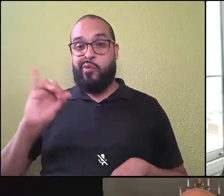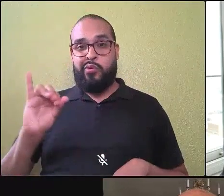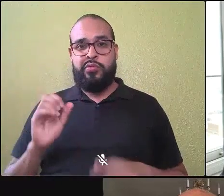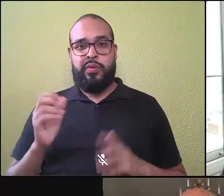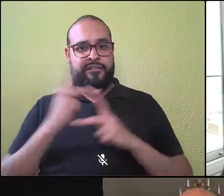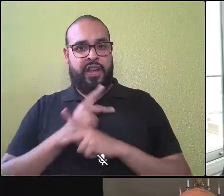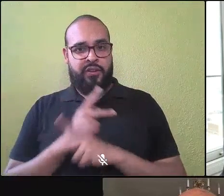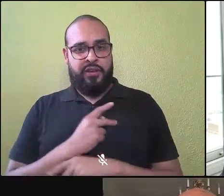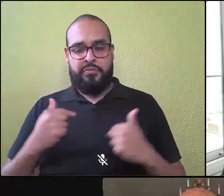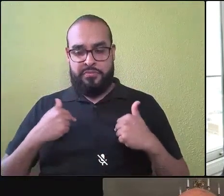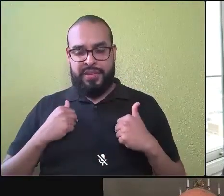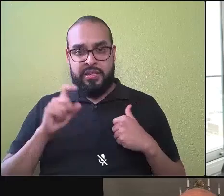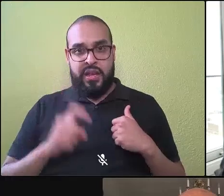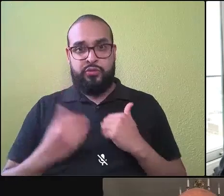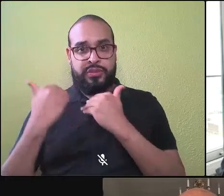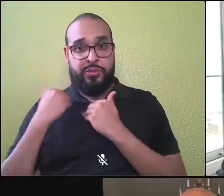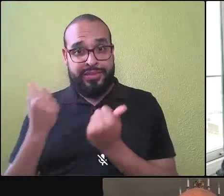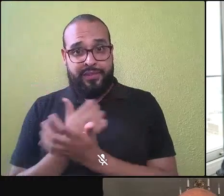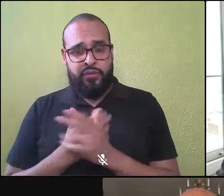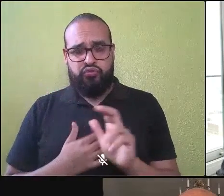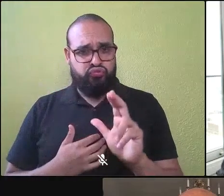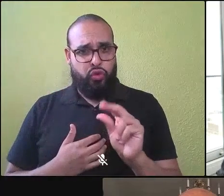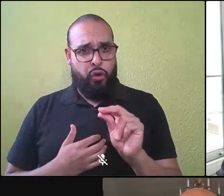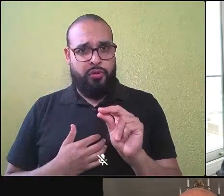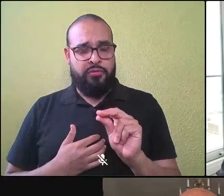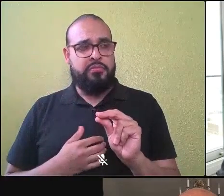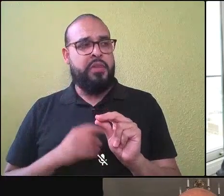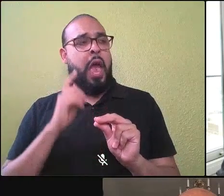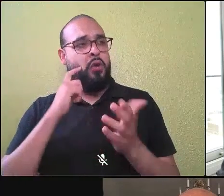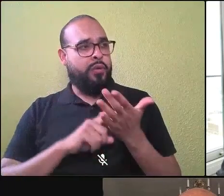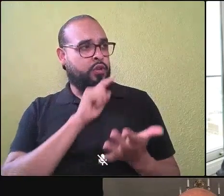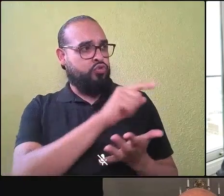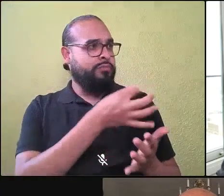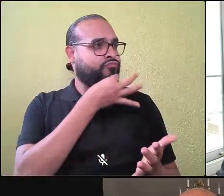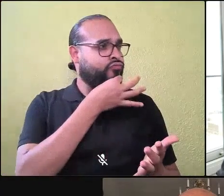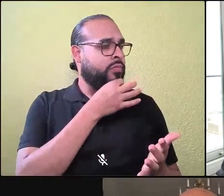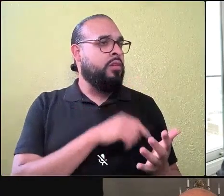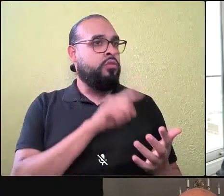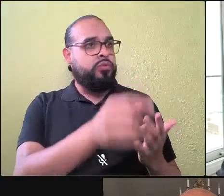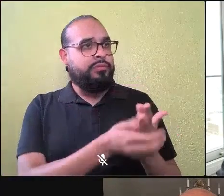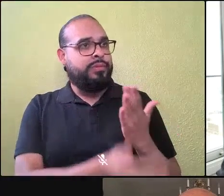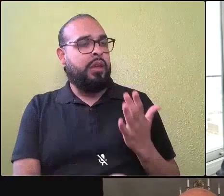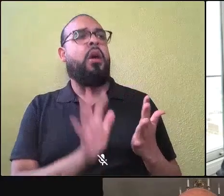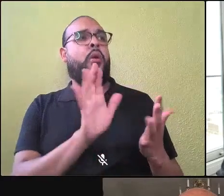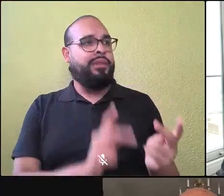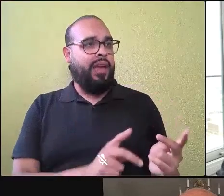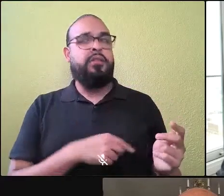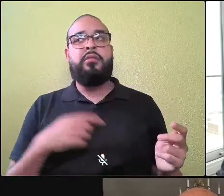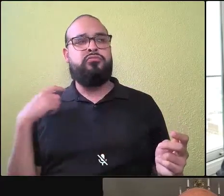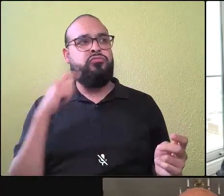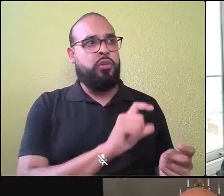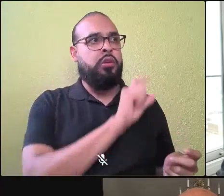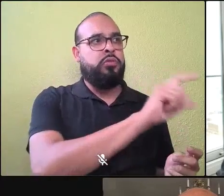of empower other folks to be able to sort of do the things that they do well in the space that I'm trying to cultivate, so that it's not just